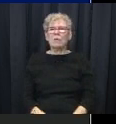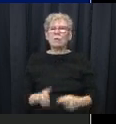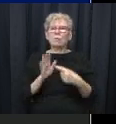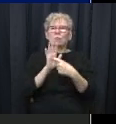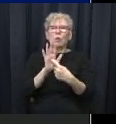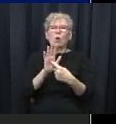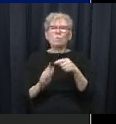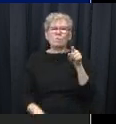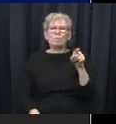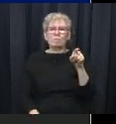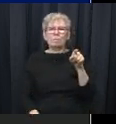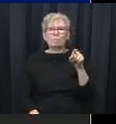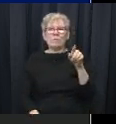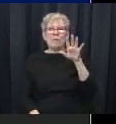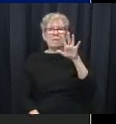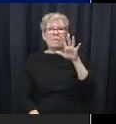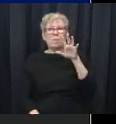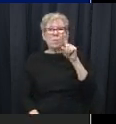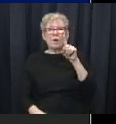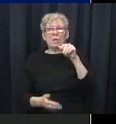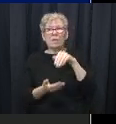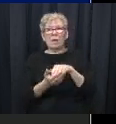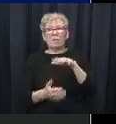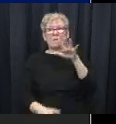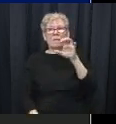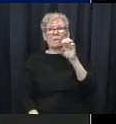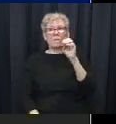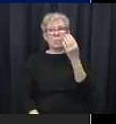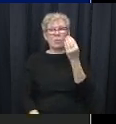514,408 first doses administered,